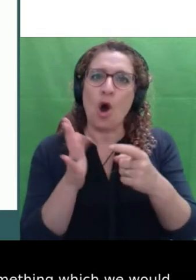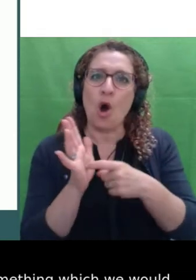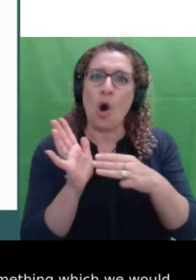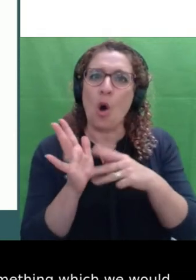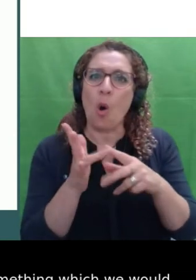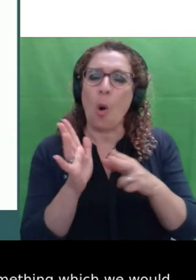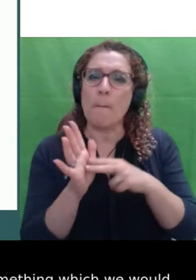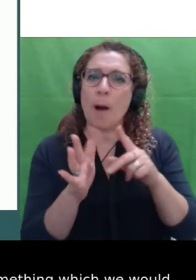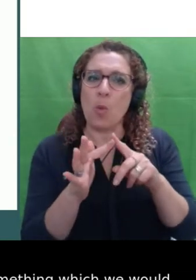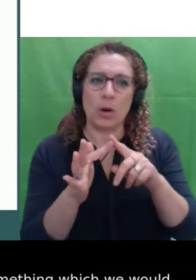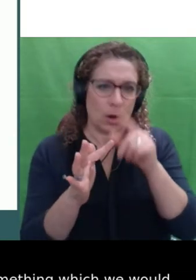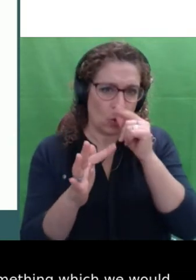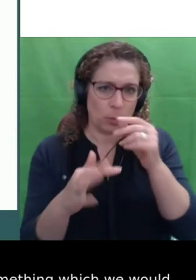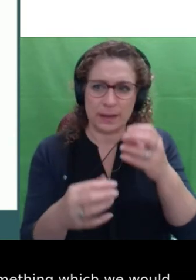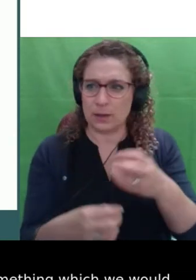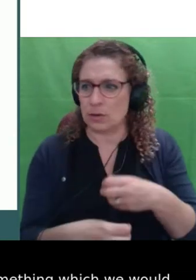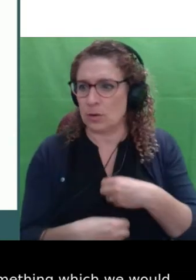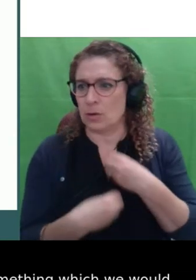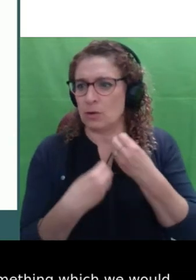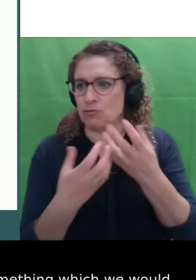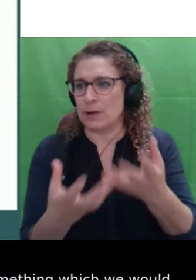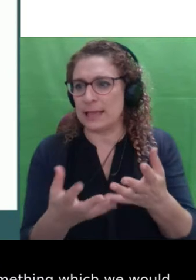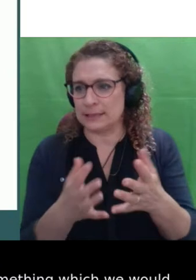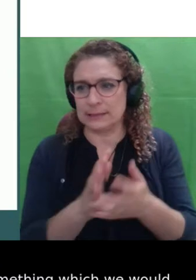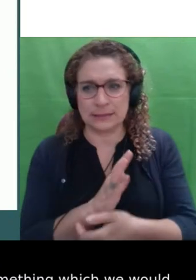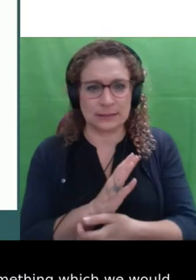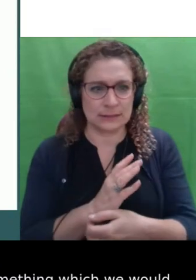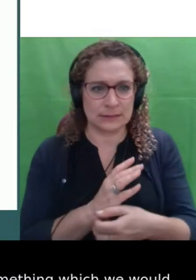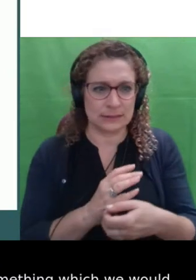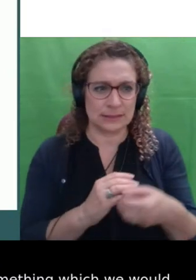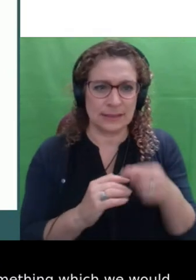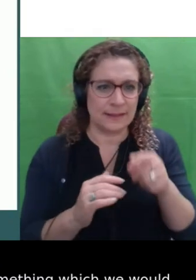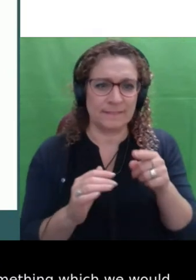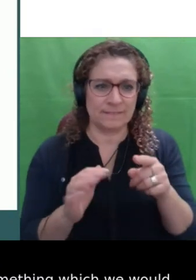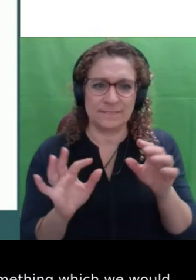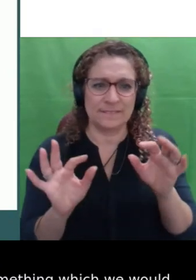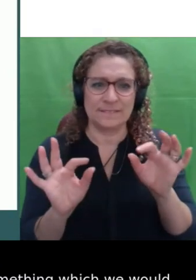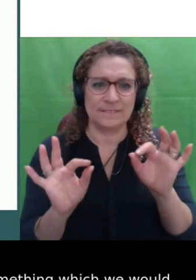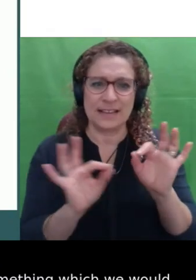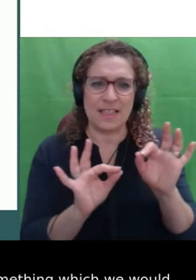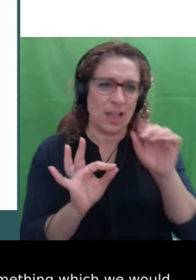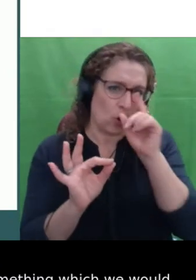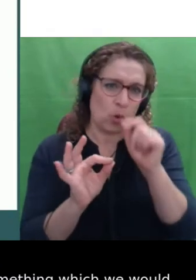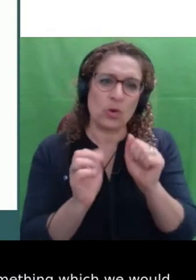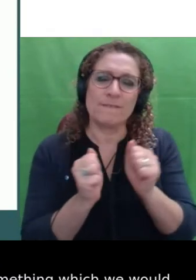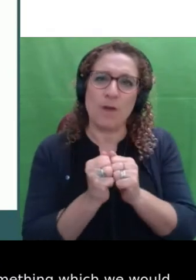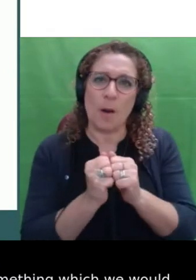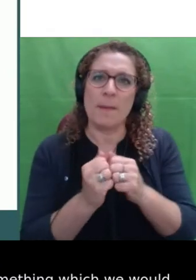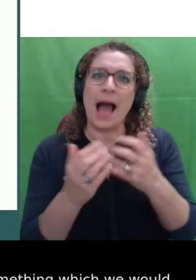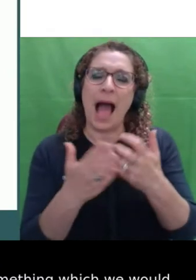breeze this trip takes level and it can often confirm another axis for us